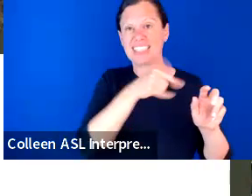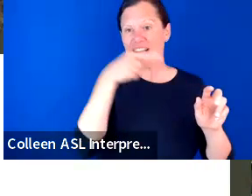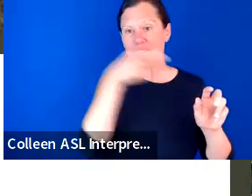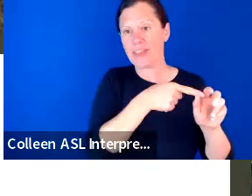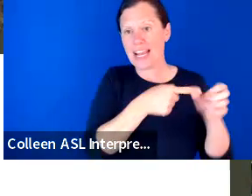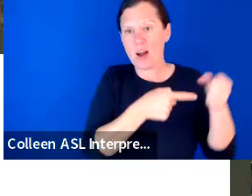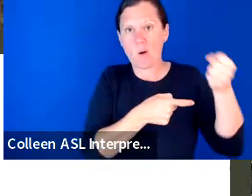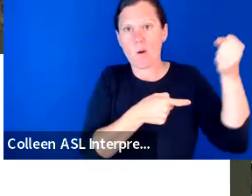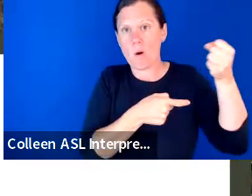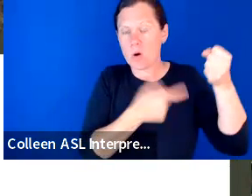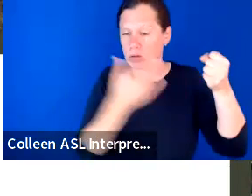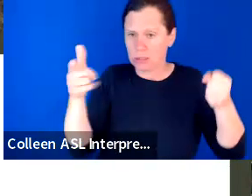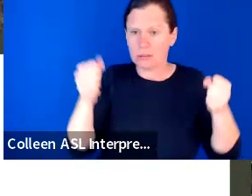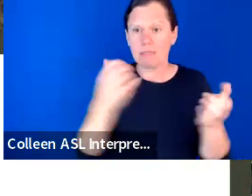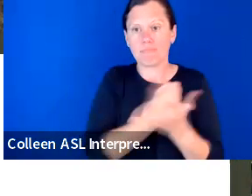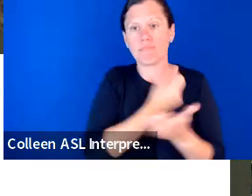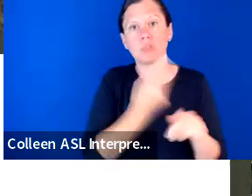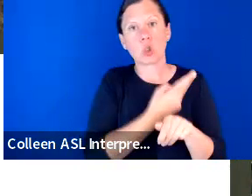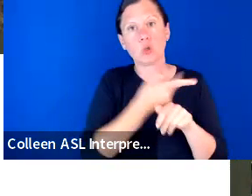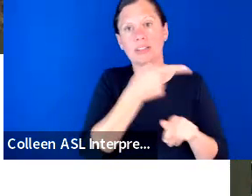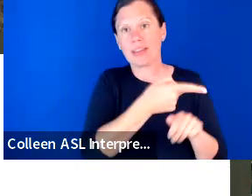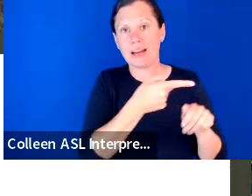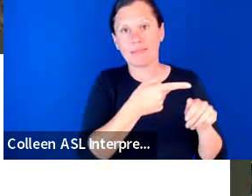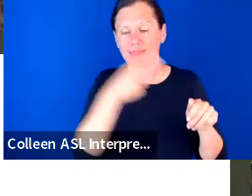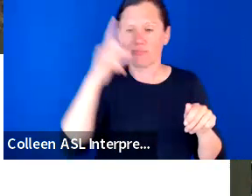that to pay for care.